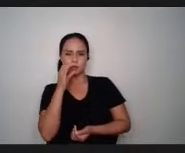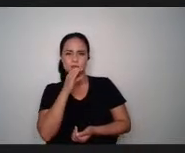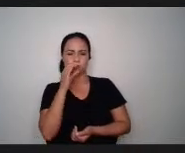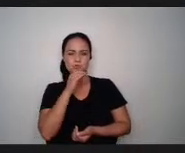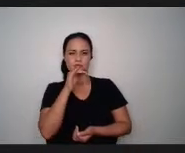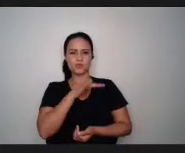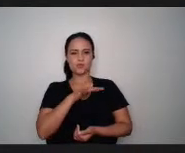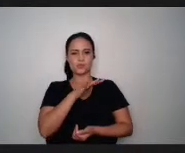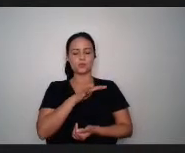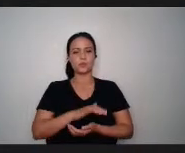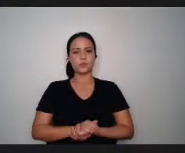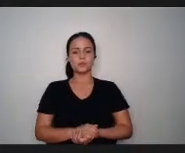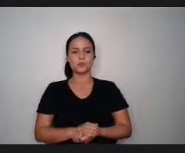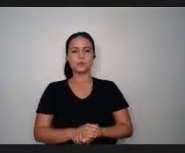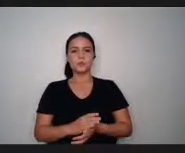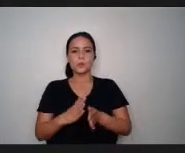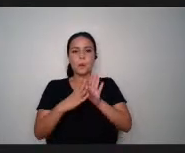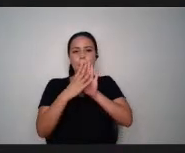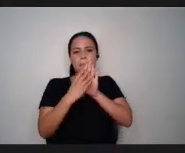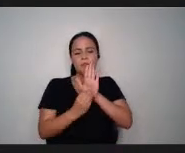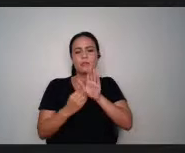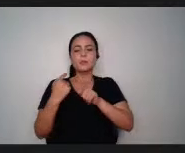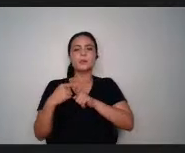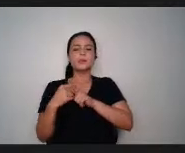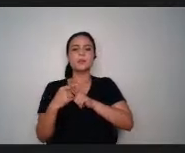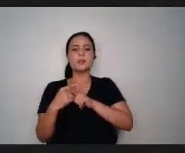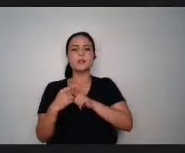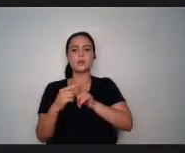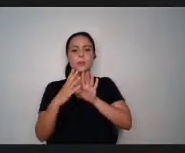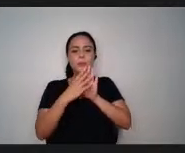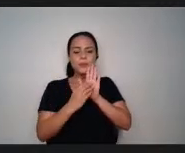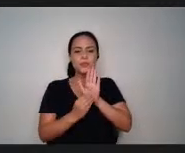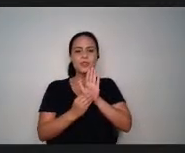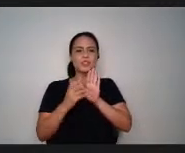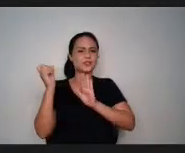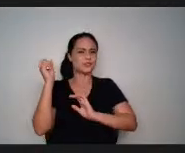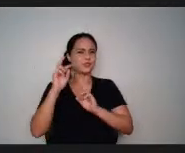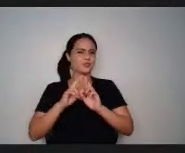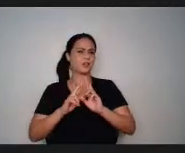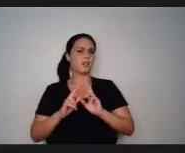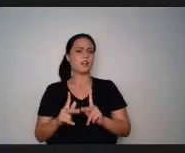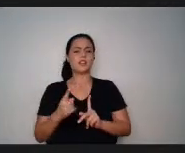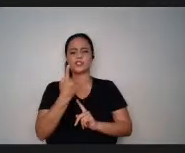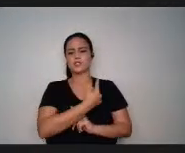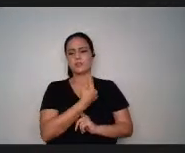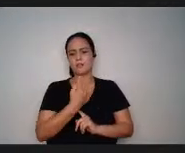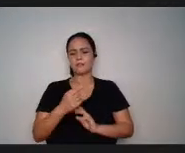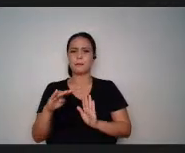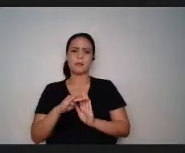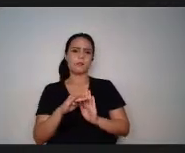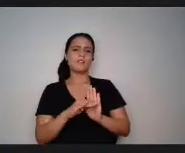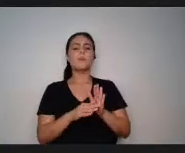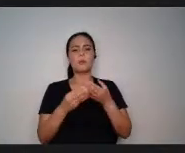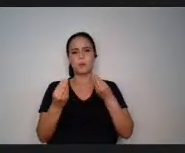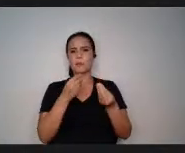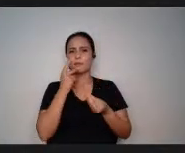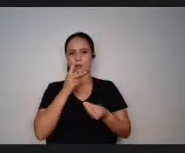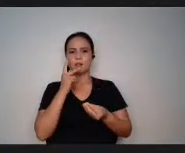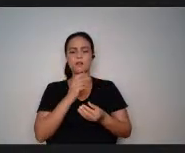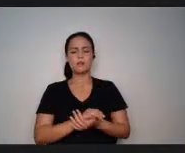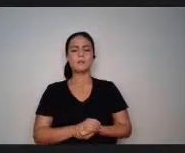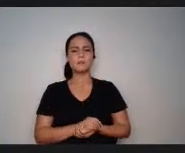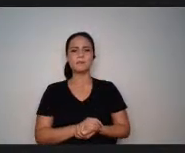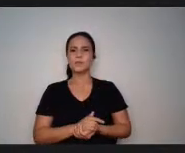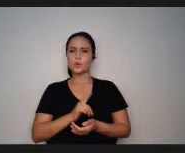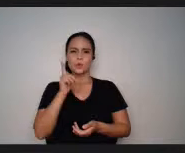I will speak very quickly here of the profile, because the profile is very different in each platform, as I said